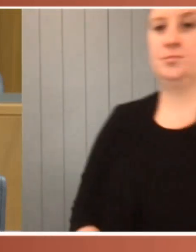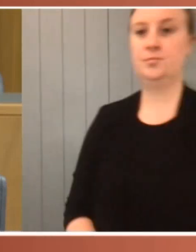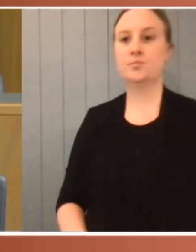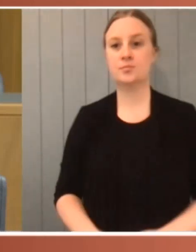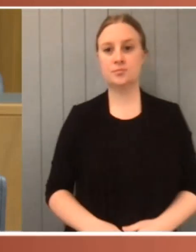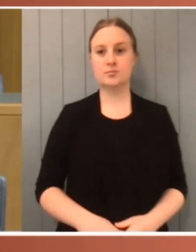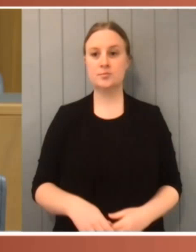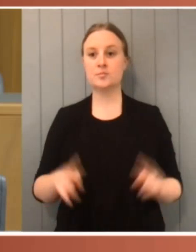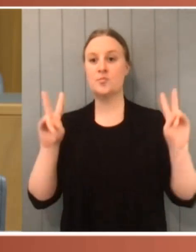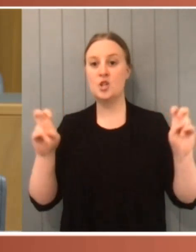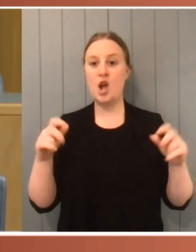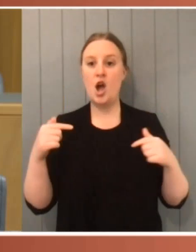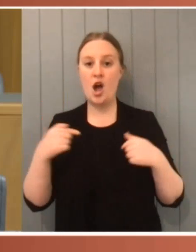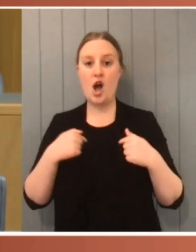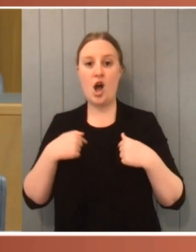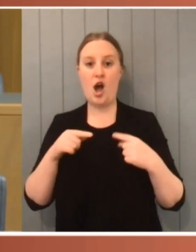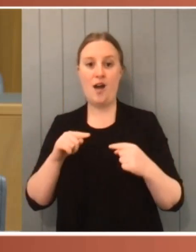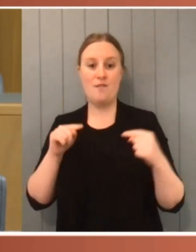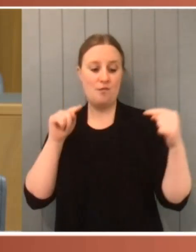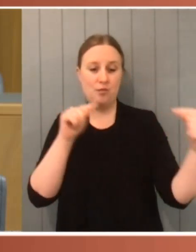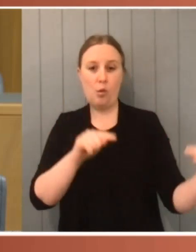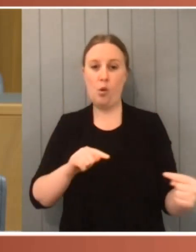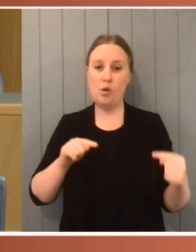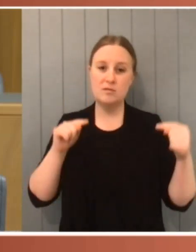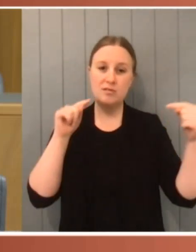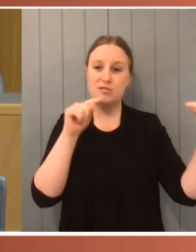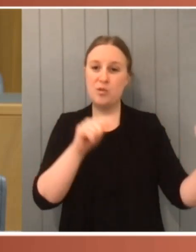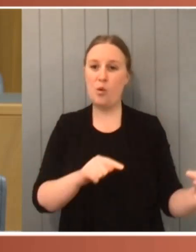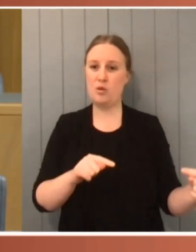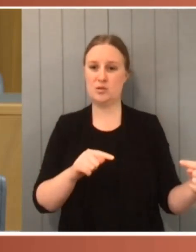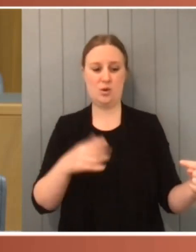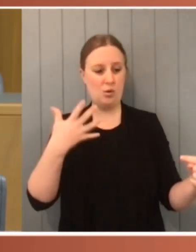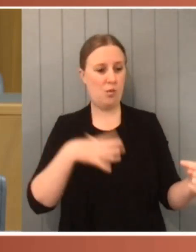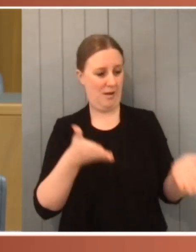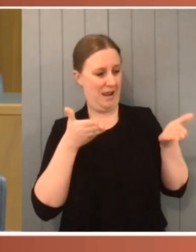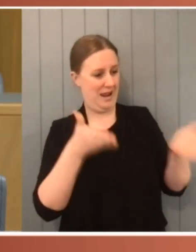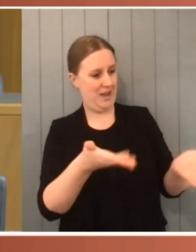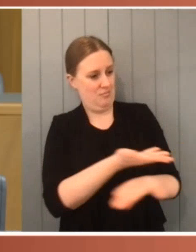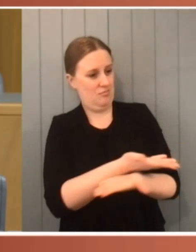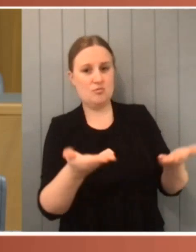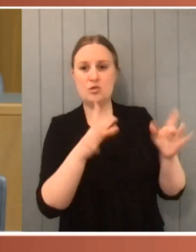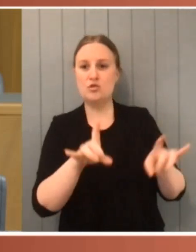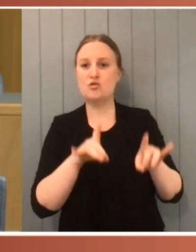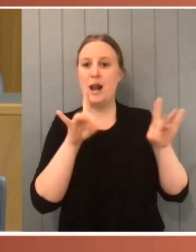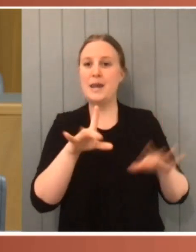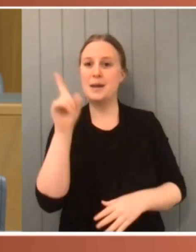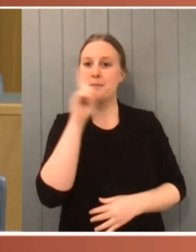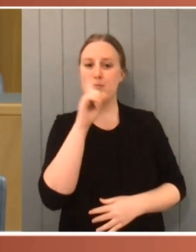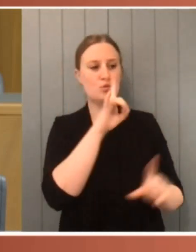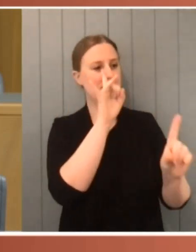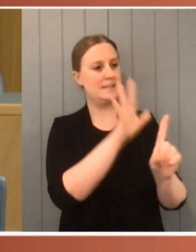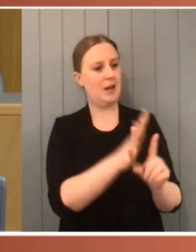battle to restore to Australians the legal right to choose whether or not to exercise their right to vote. I